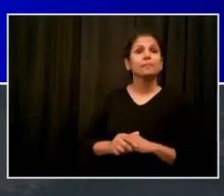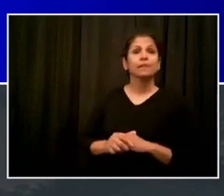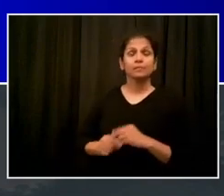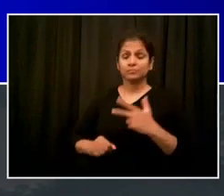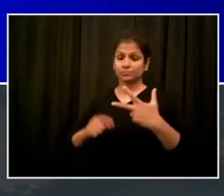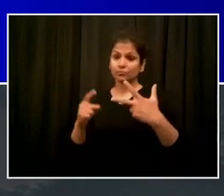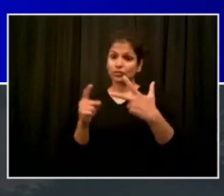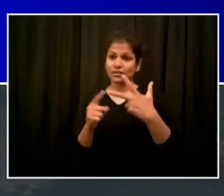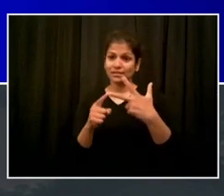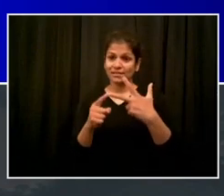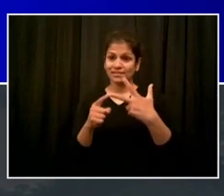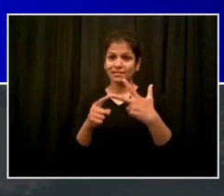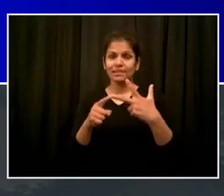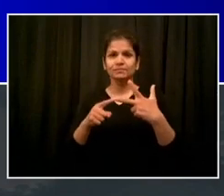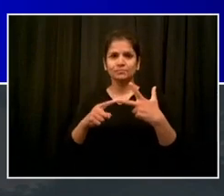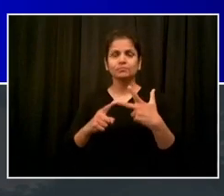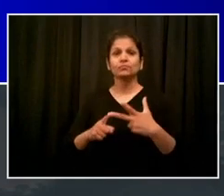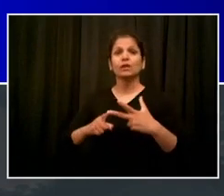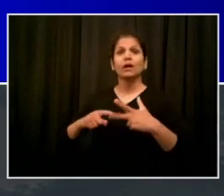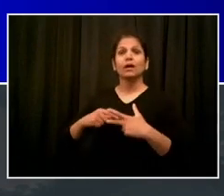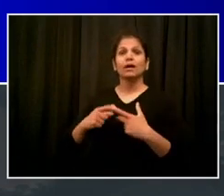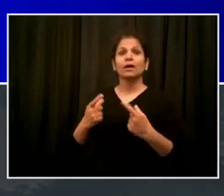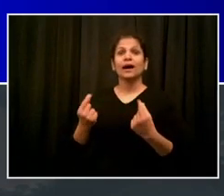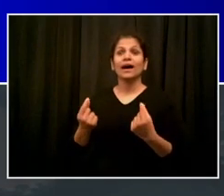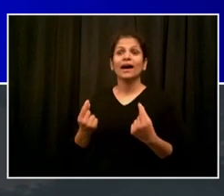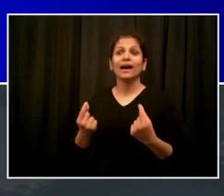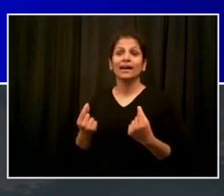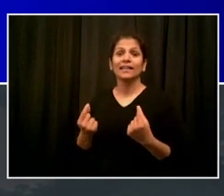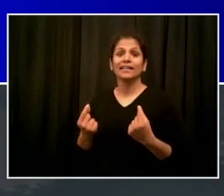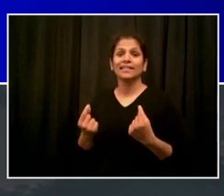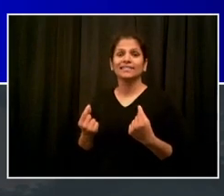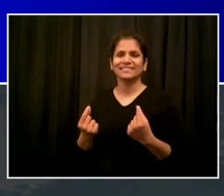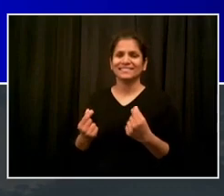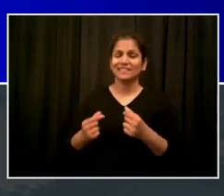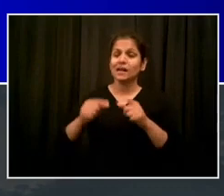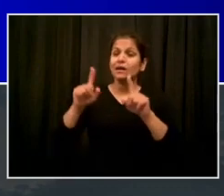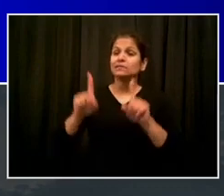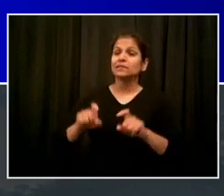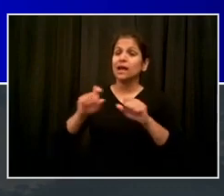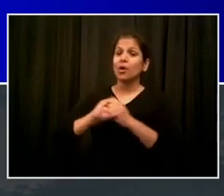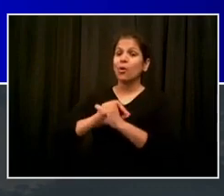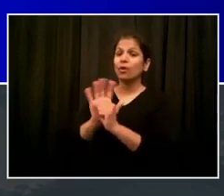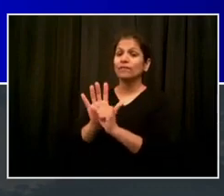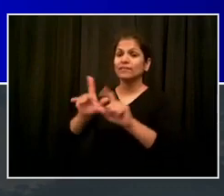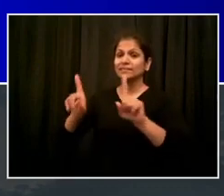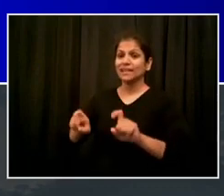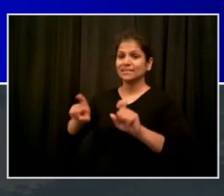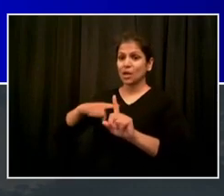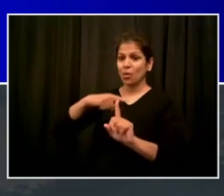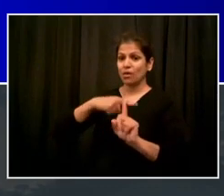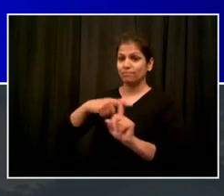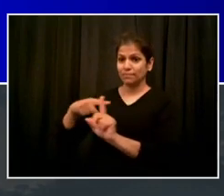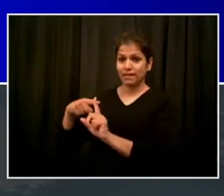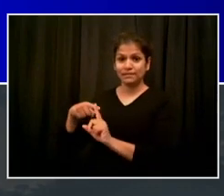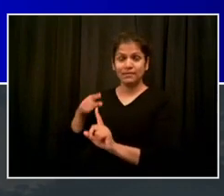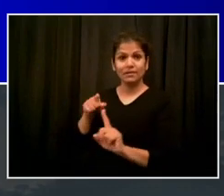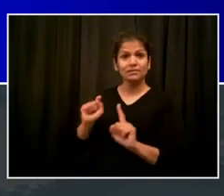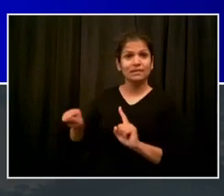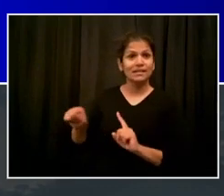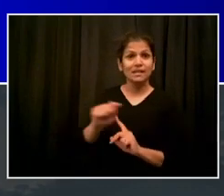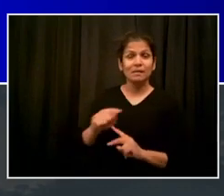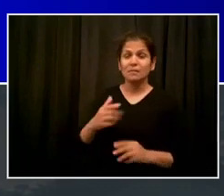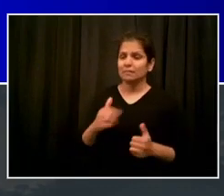night advertisements, but wait, there's more. This is the best of all, I would say. The percentage of people tested citywide who